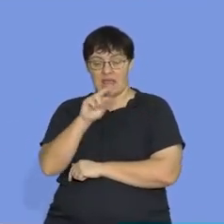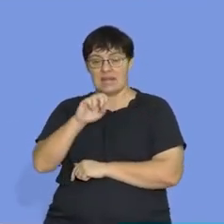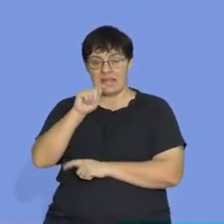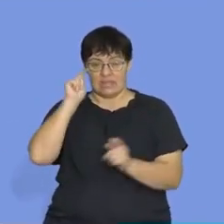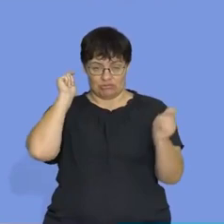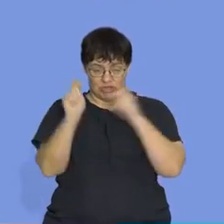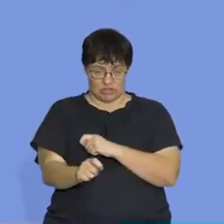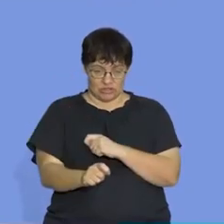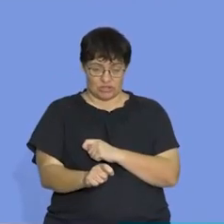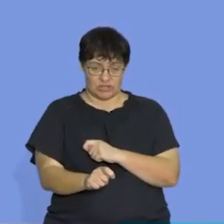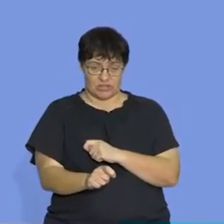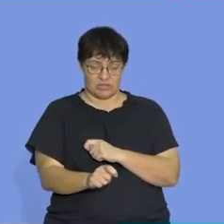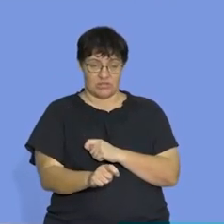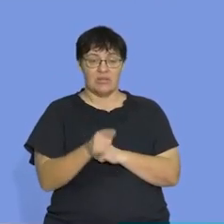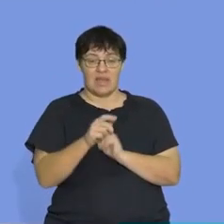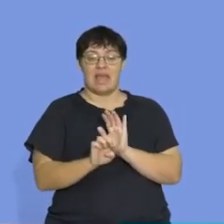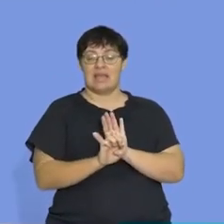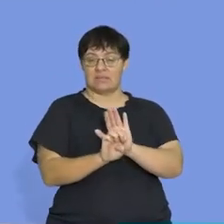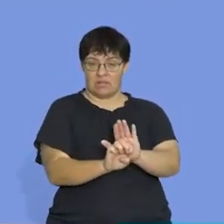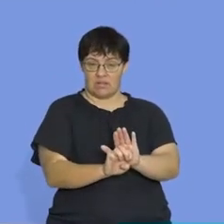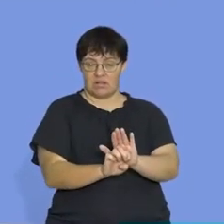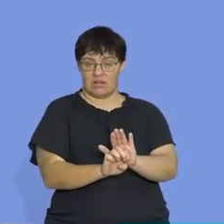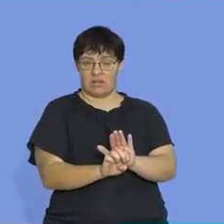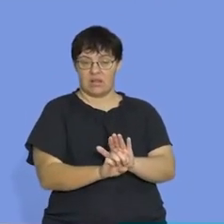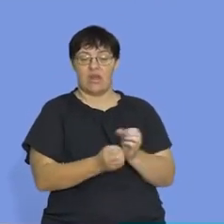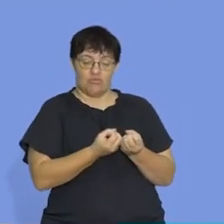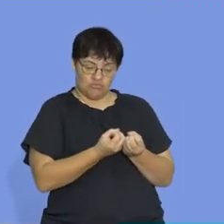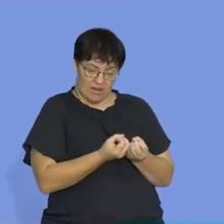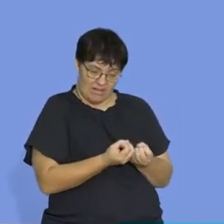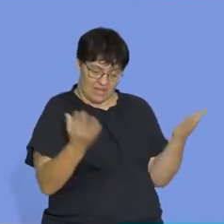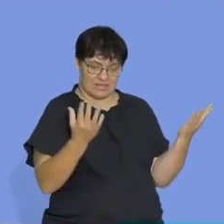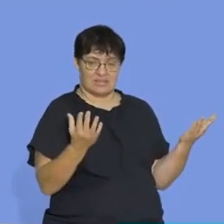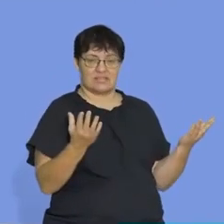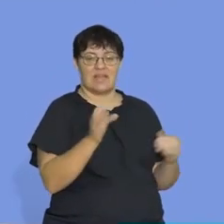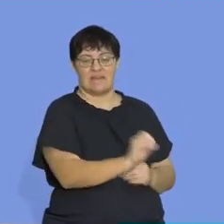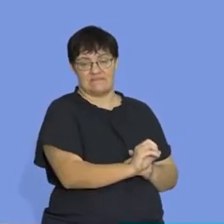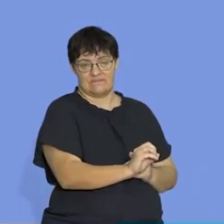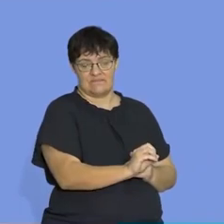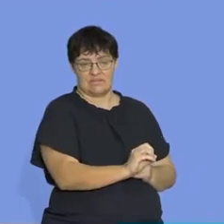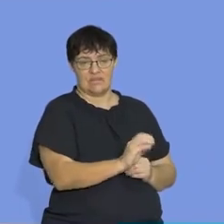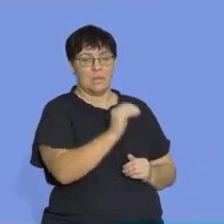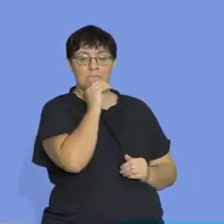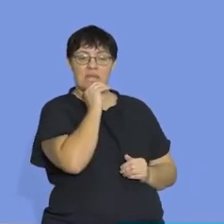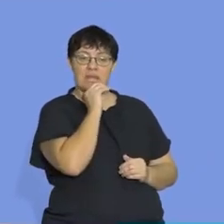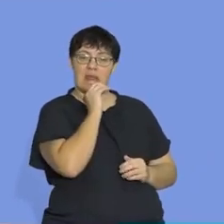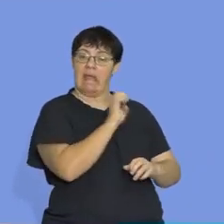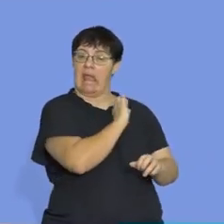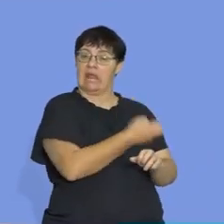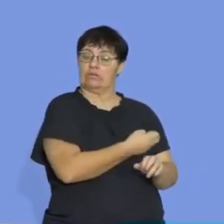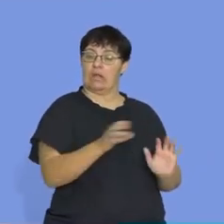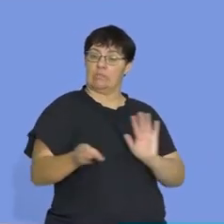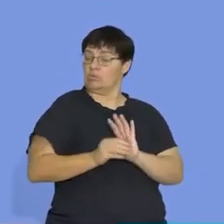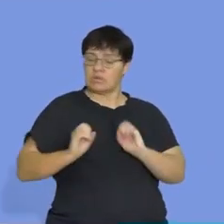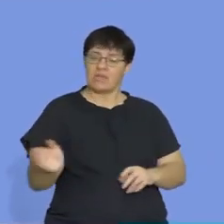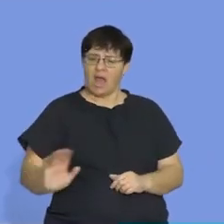in this example, energy is actually released, but it doesn't necessarily mean that there was no energy absorption. So in a nutshell,